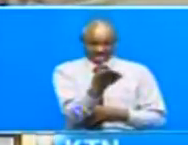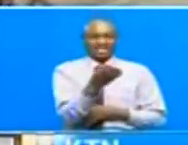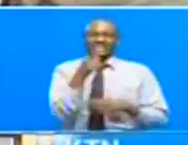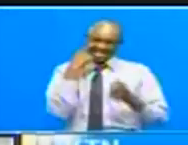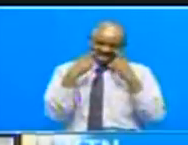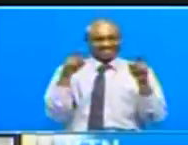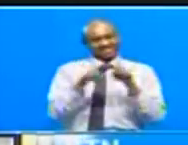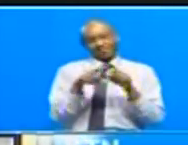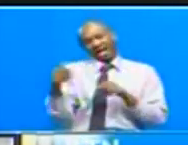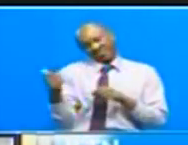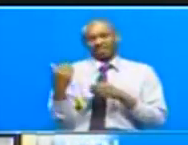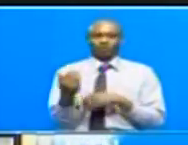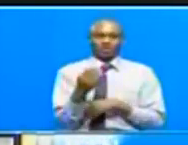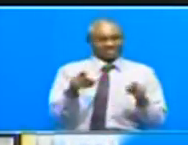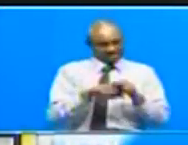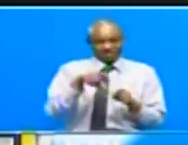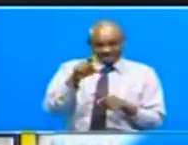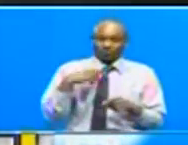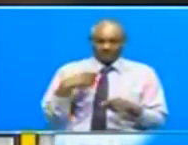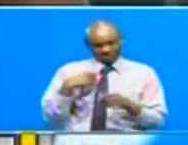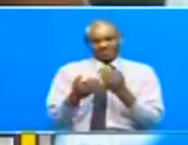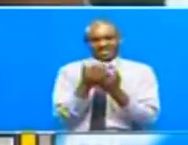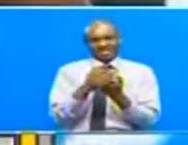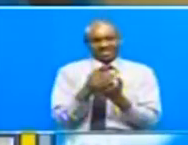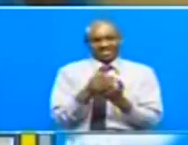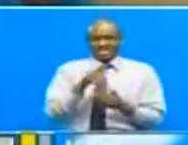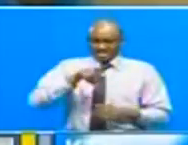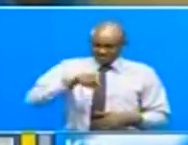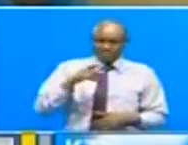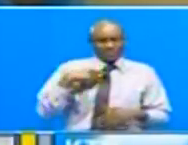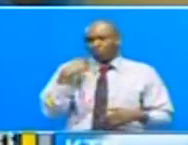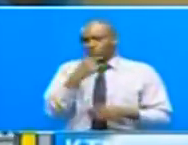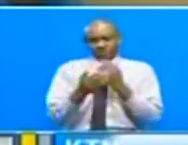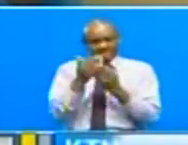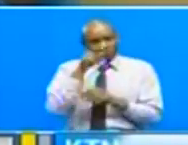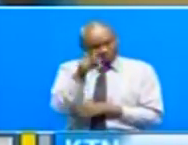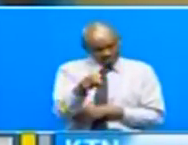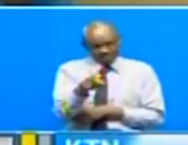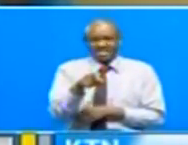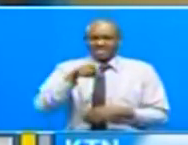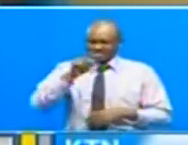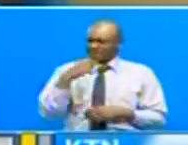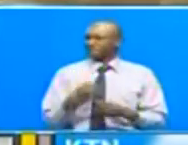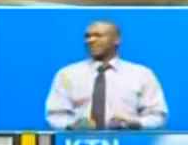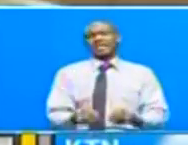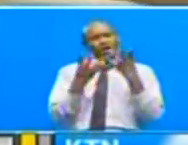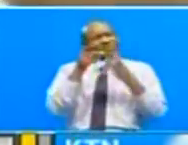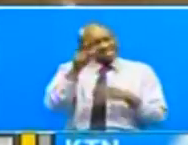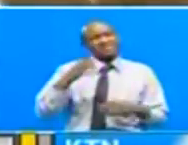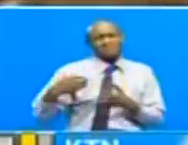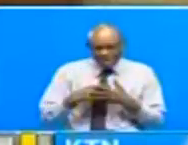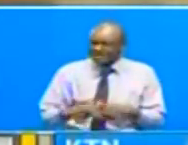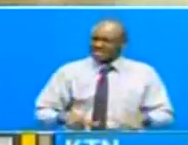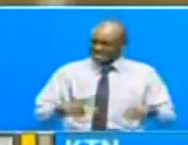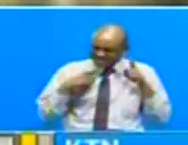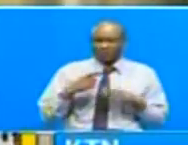any other baby his age who is in need of attention. To his caregivers here, it is nothing short of a miracle that this baby has lived